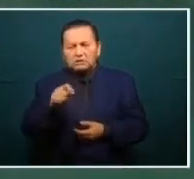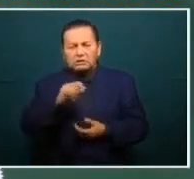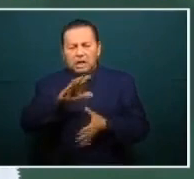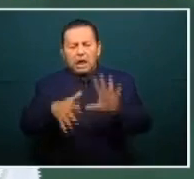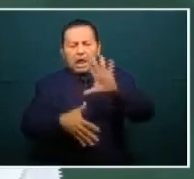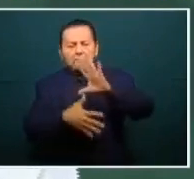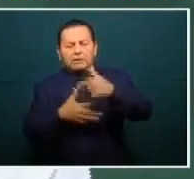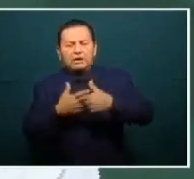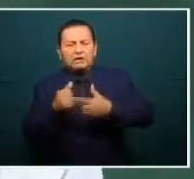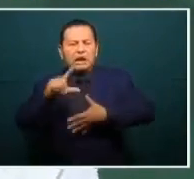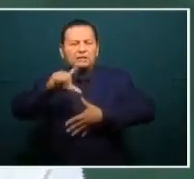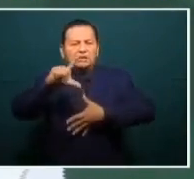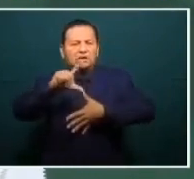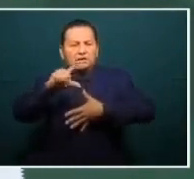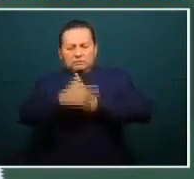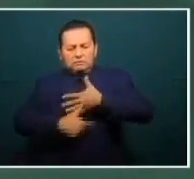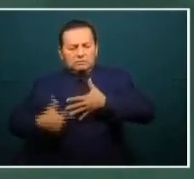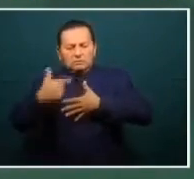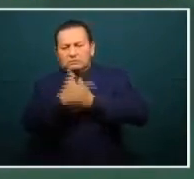United Nations